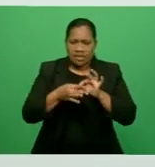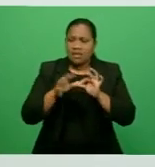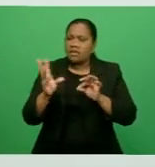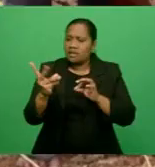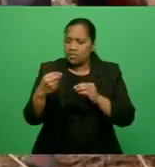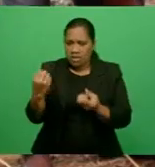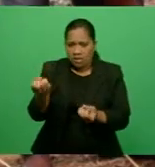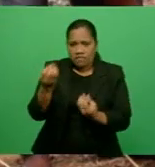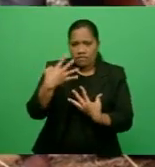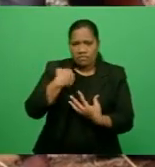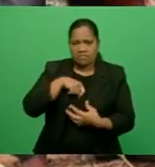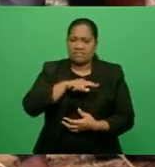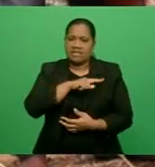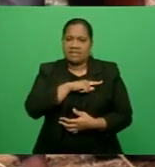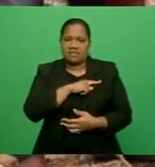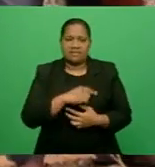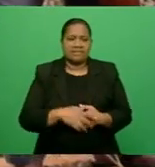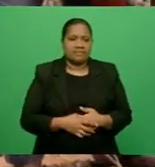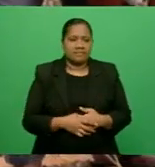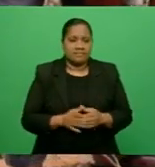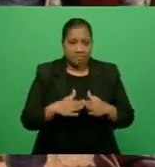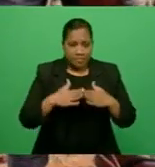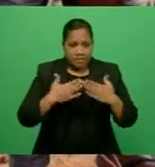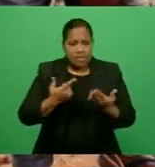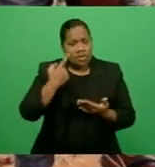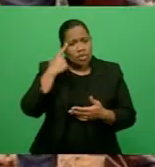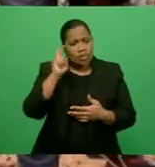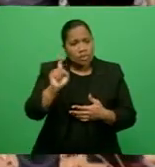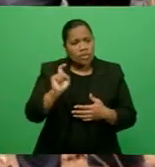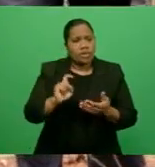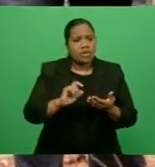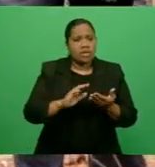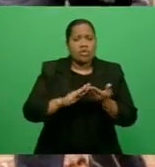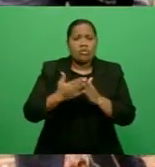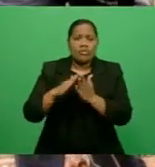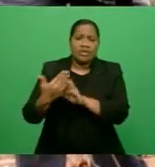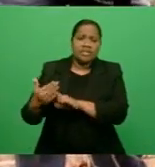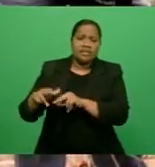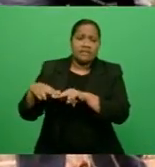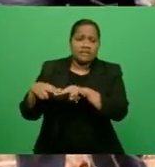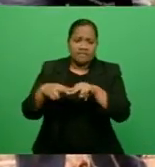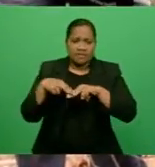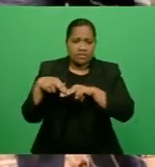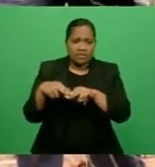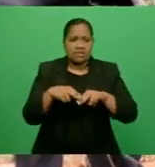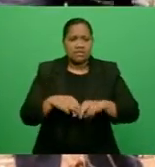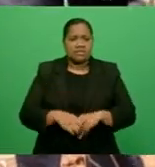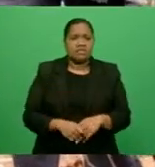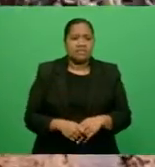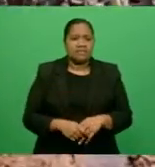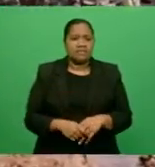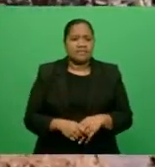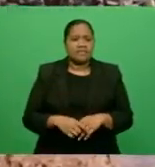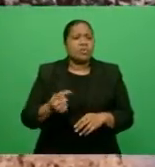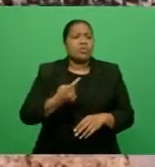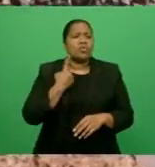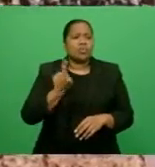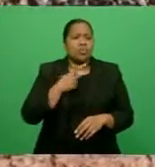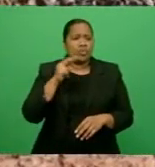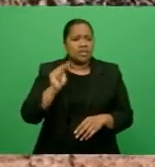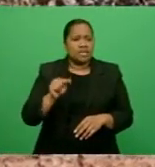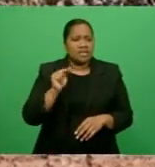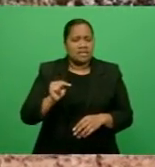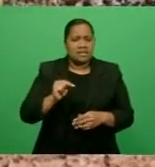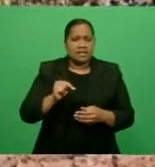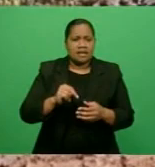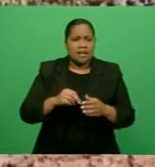any burning. We are now calling upon the communities in Fiji, whoever need mangrove